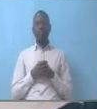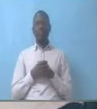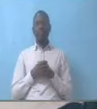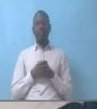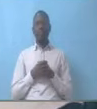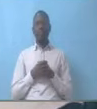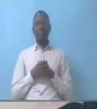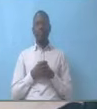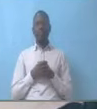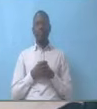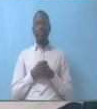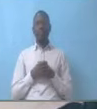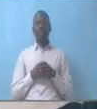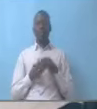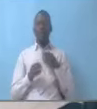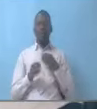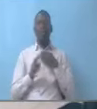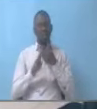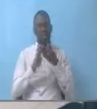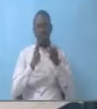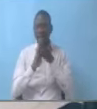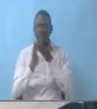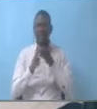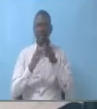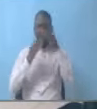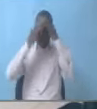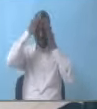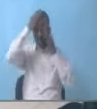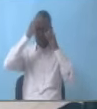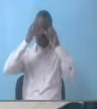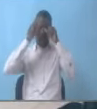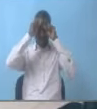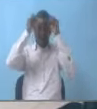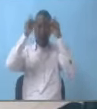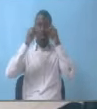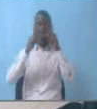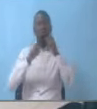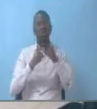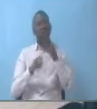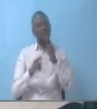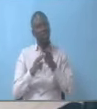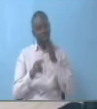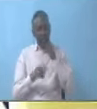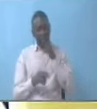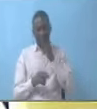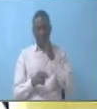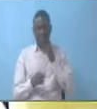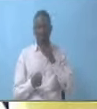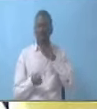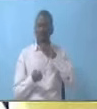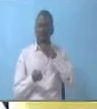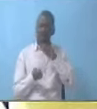orderly transition for the restoration to a democratic government within a short period of time.